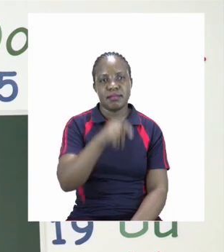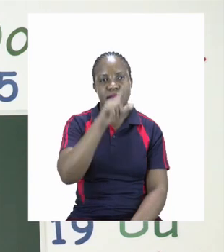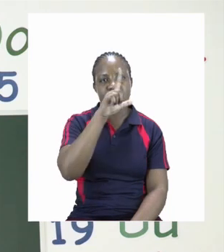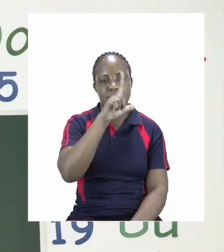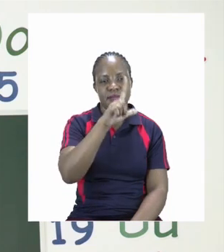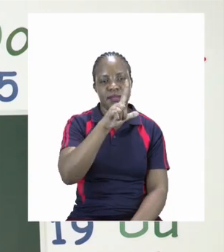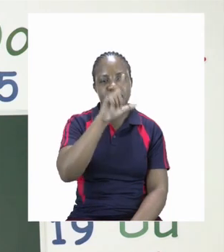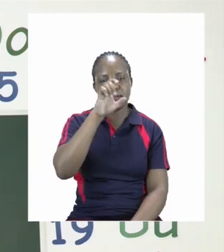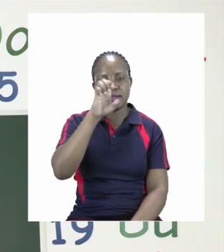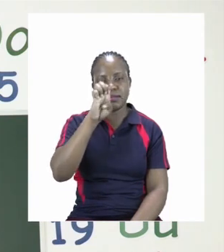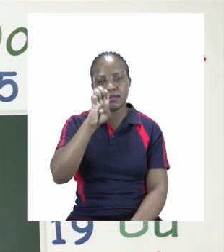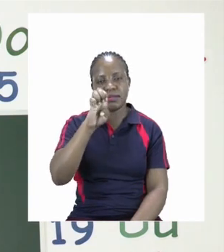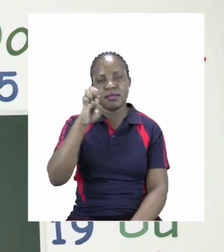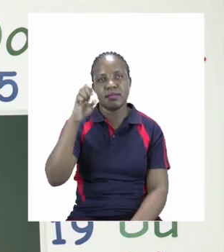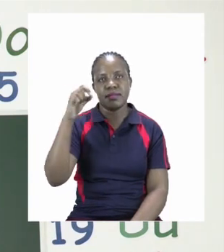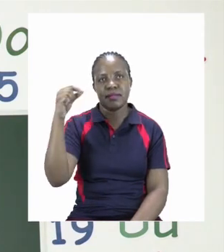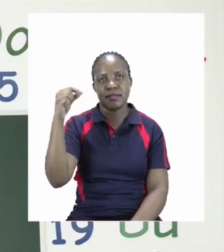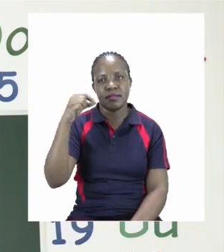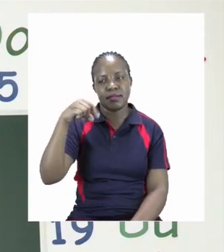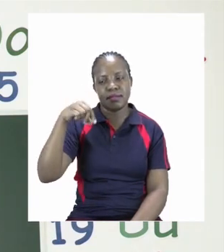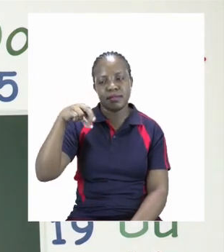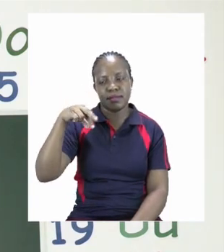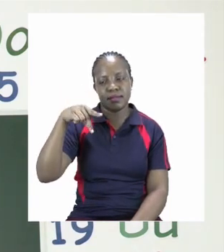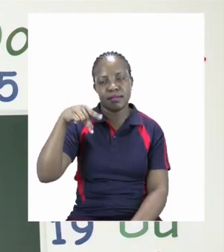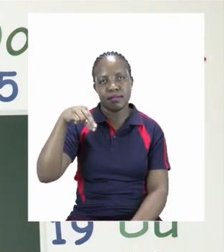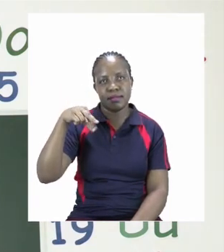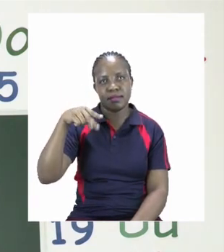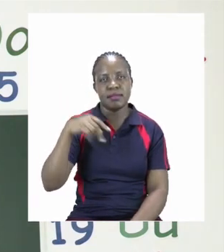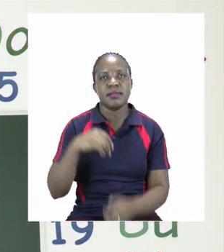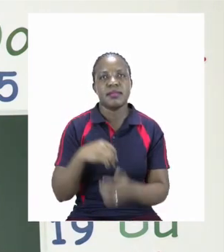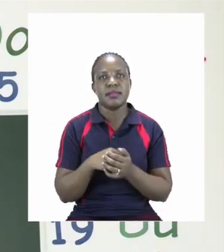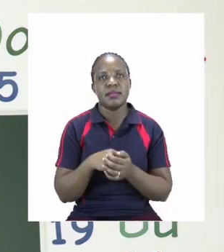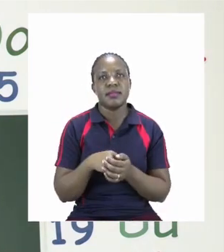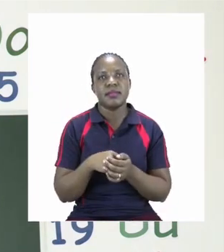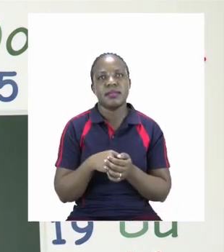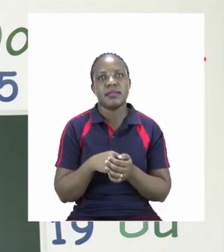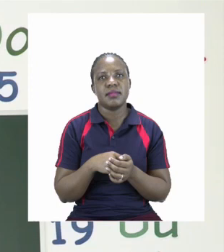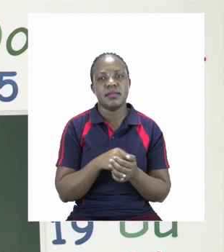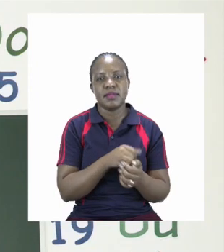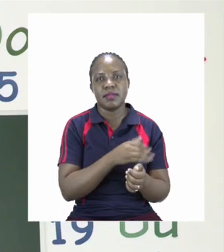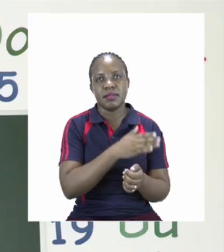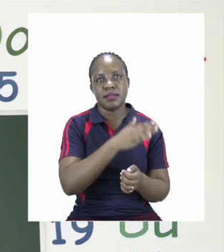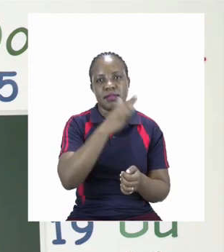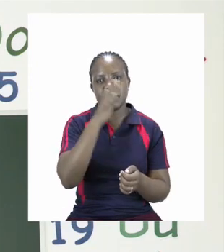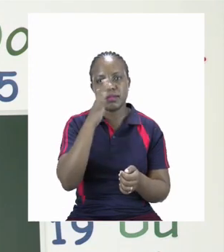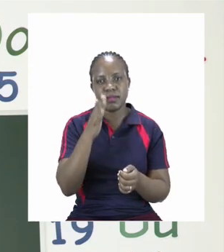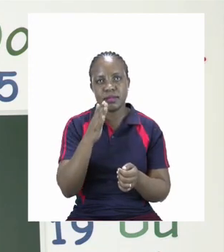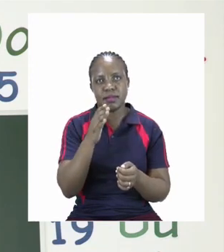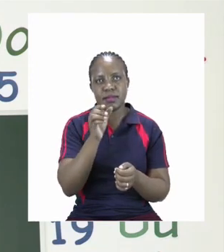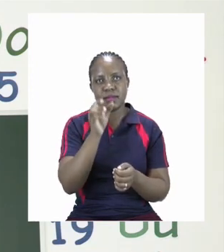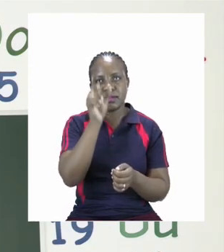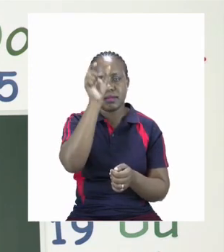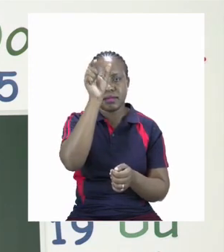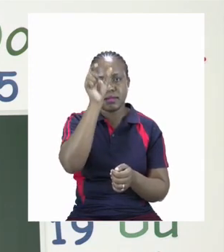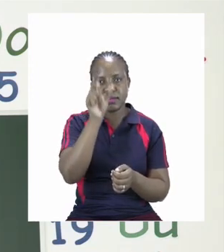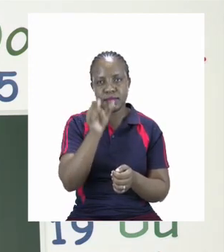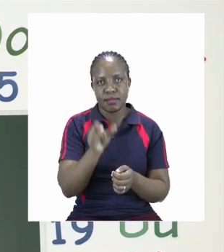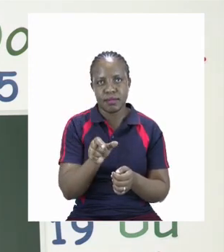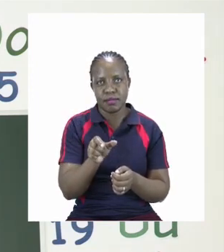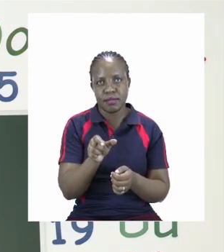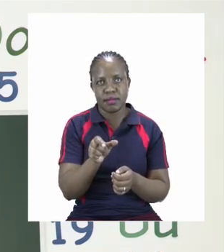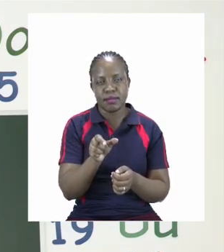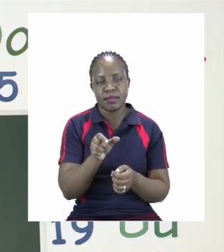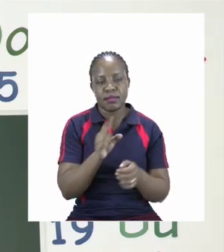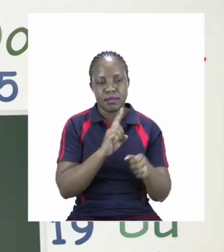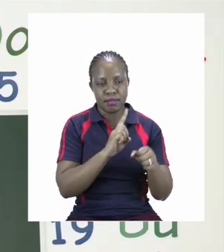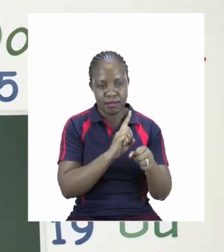leg. I want you now on the other side to write the word leg. They've already given you the trace line